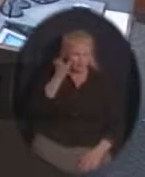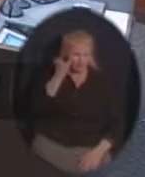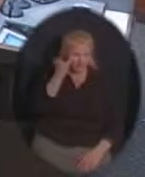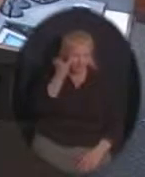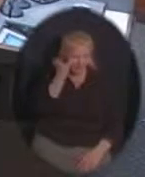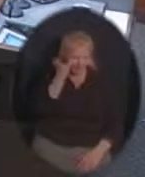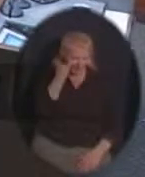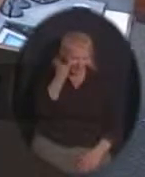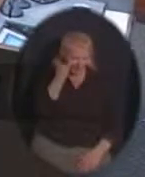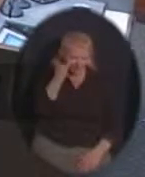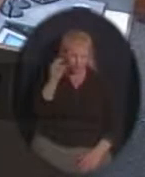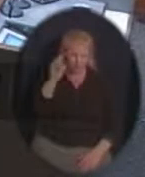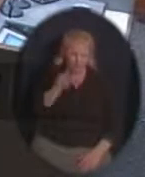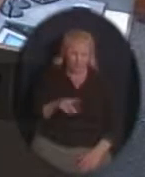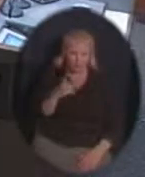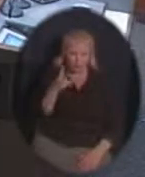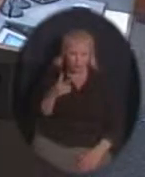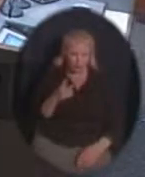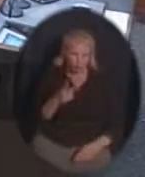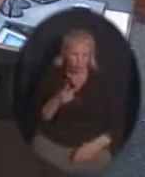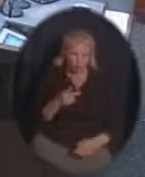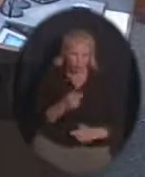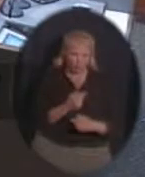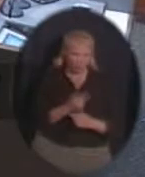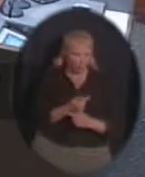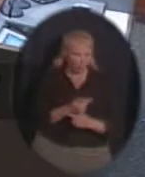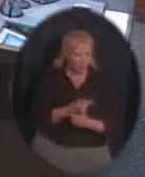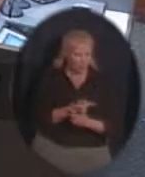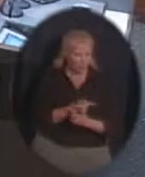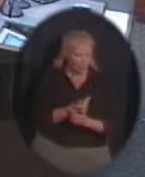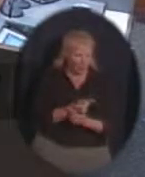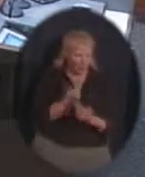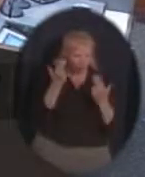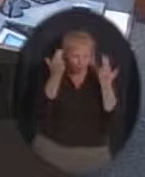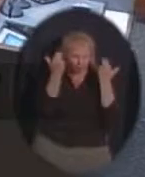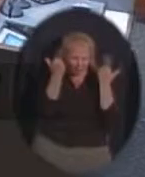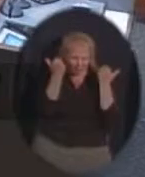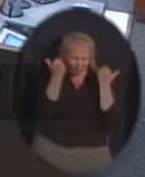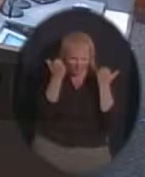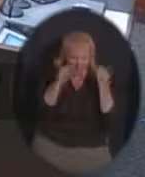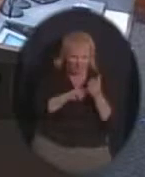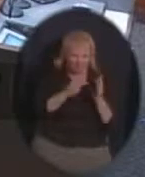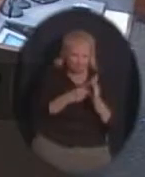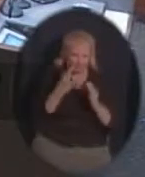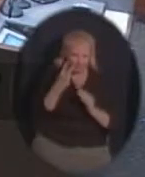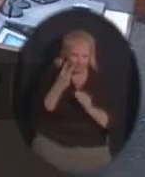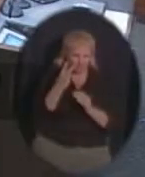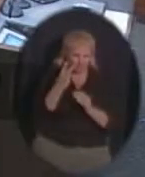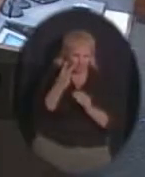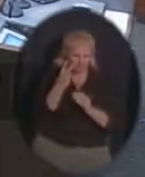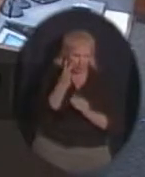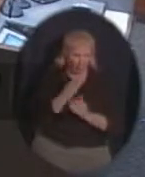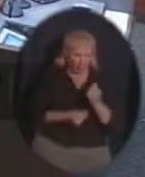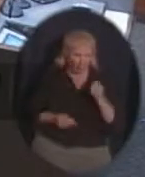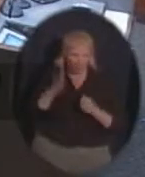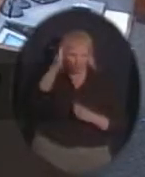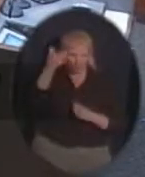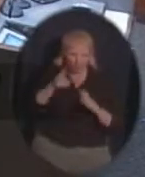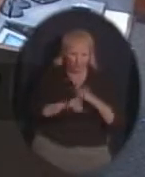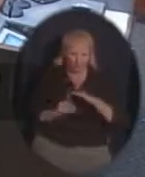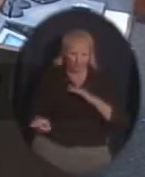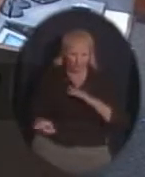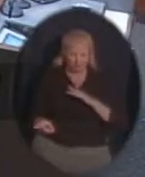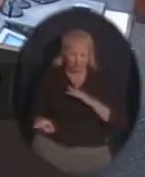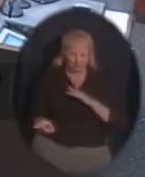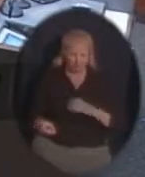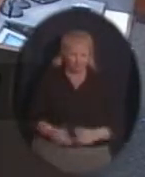escape. I've stated many times that our plate is full to overcrowding. We have a bond task force. We